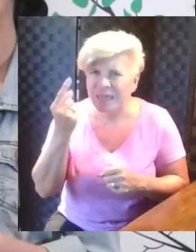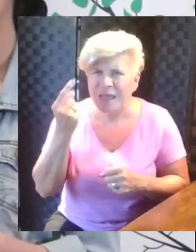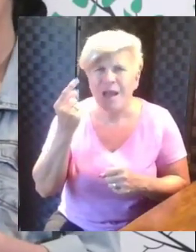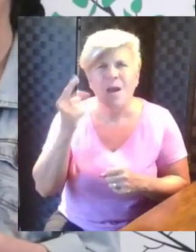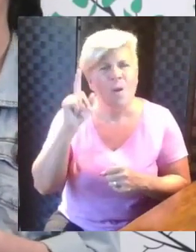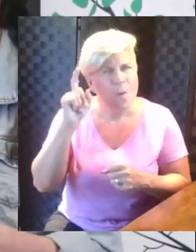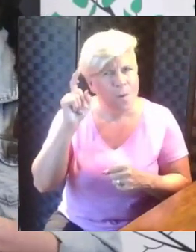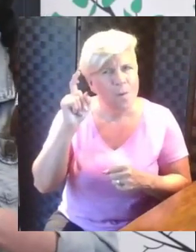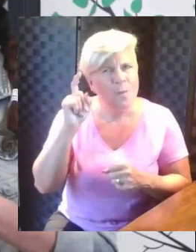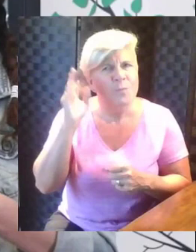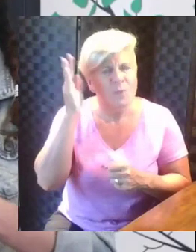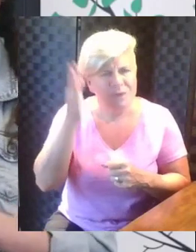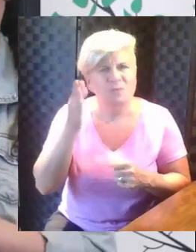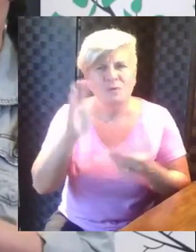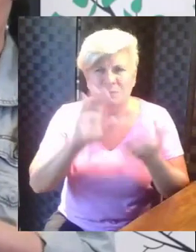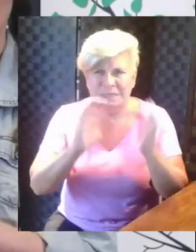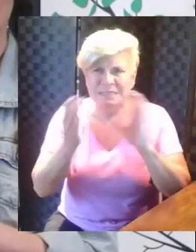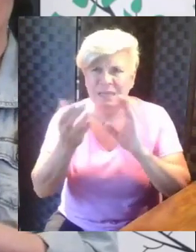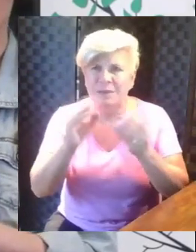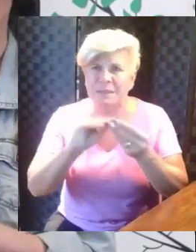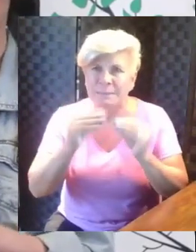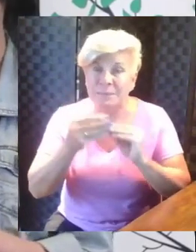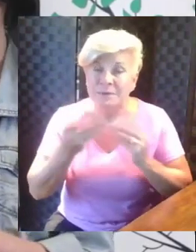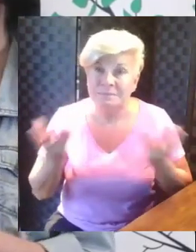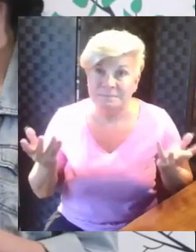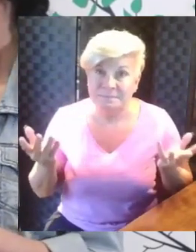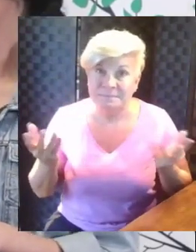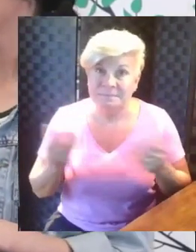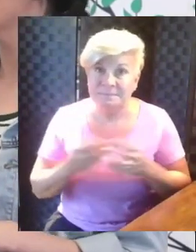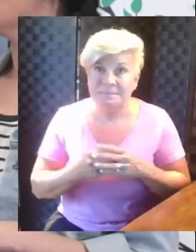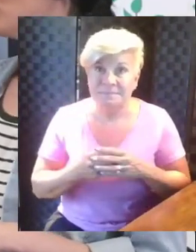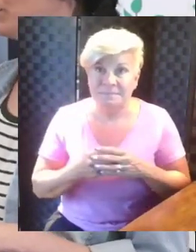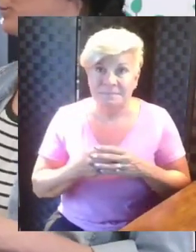are going to be comparing numbers?